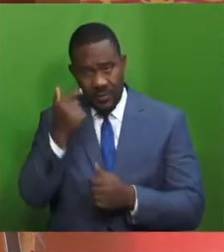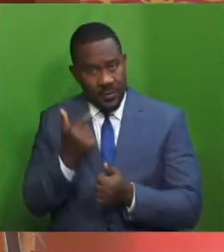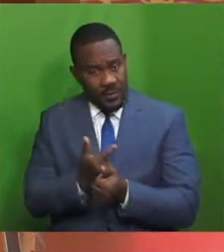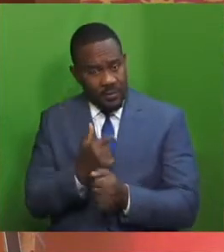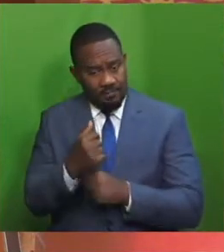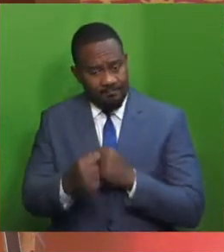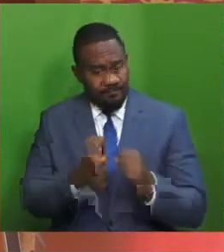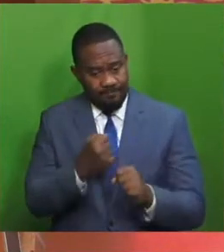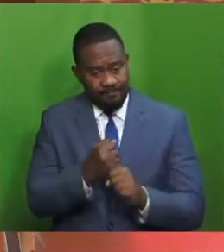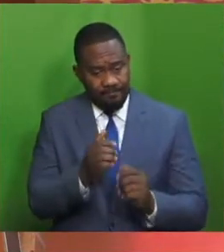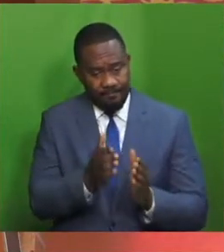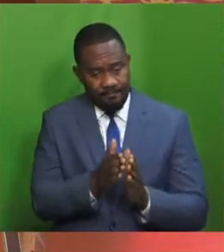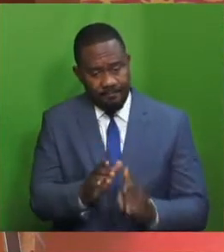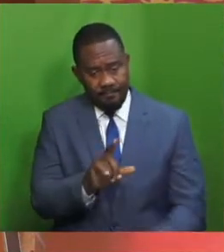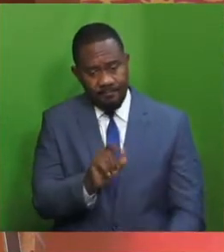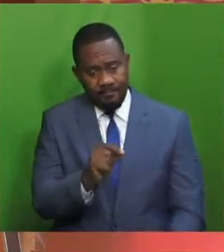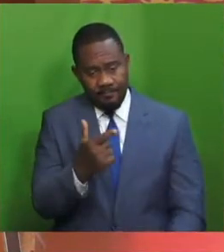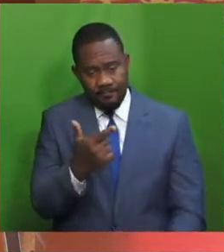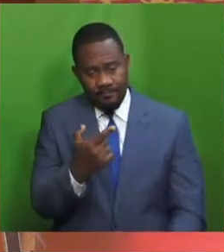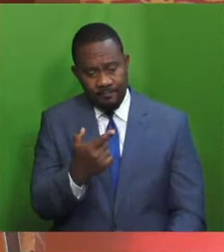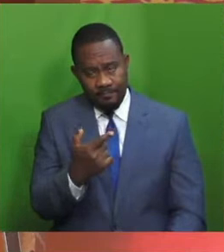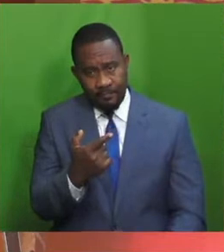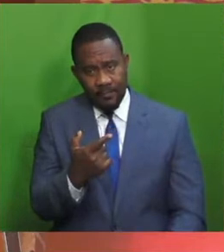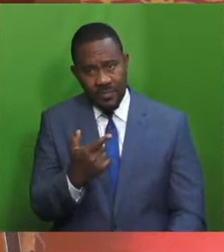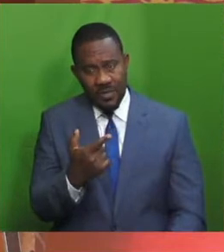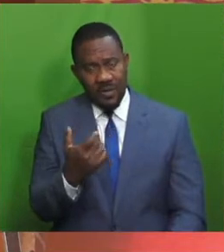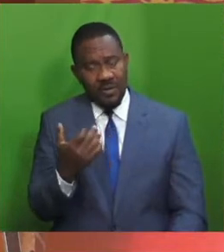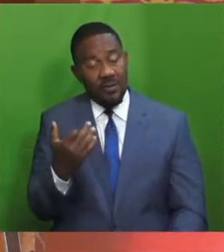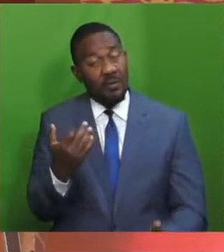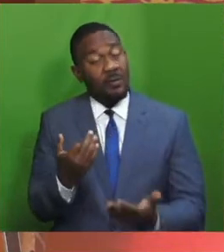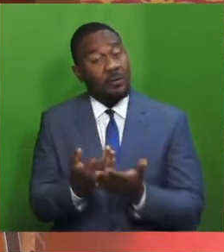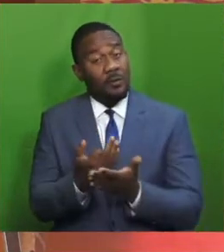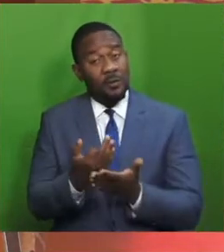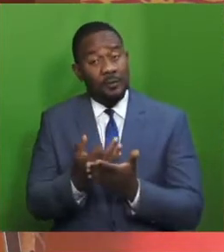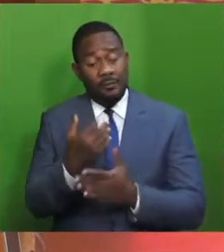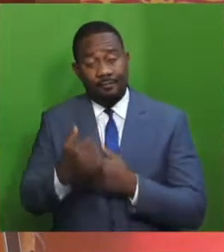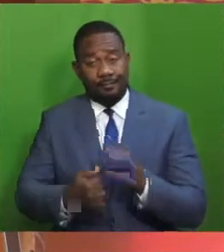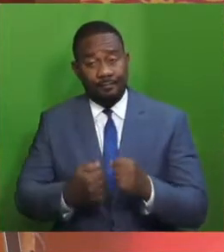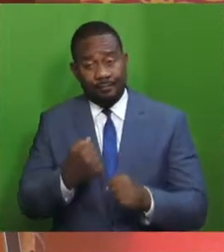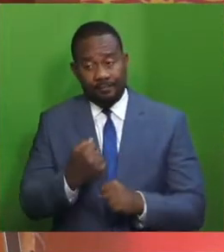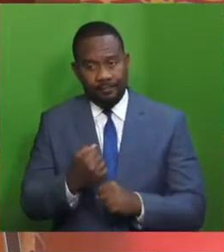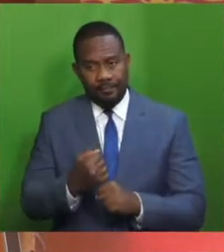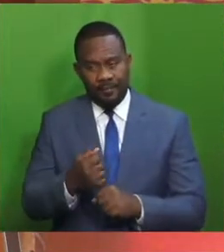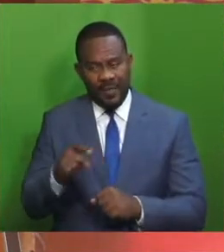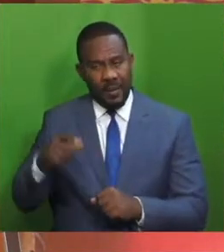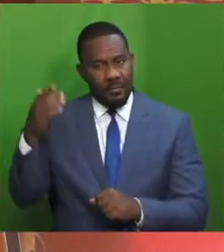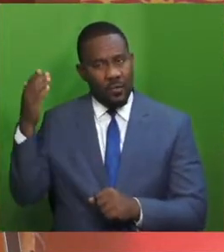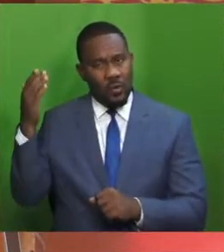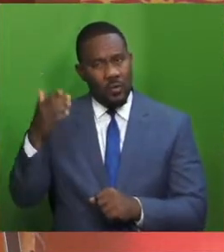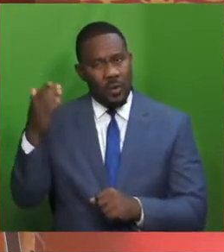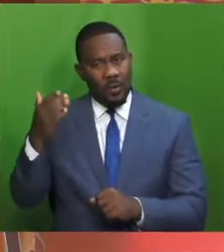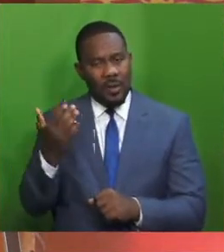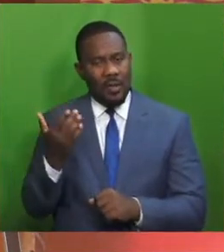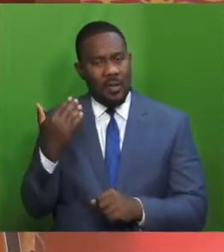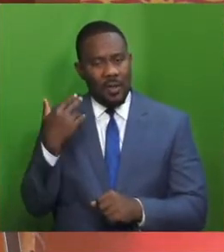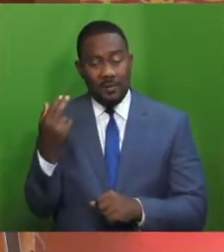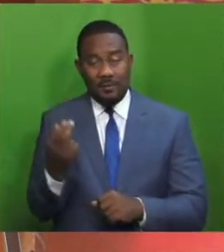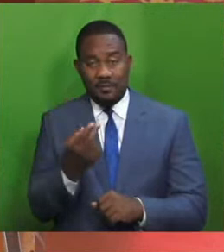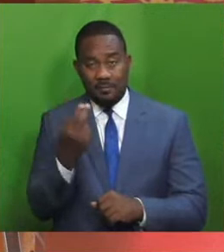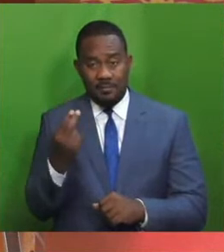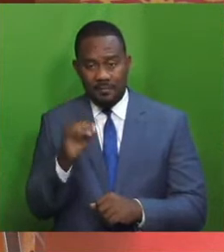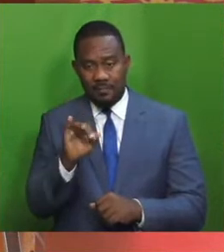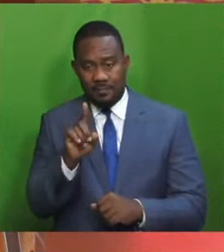2021 financial year, which presentation was made in this House on Thursday,